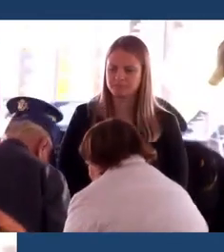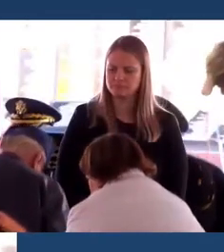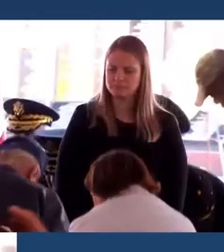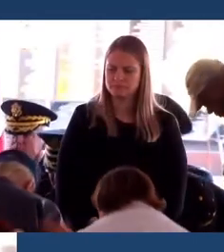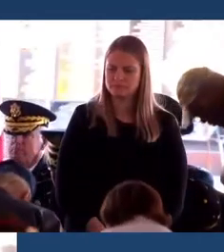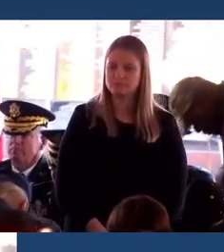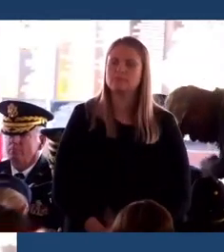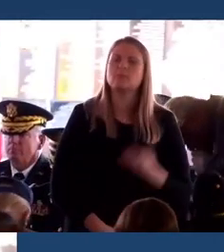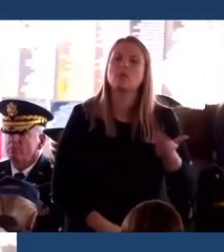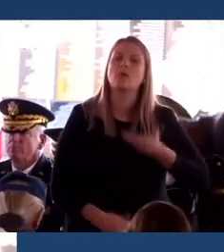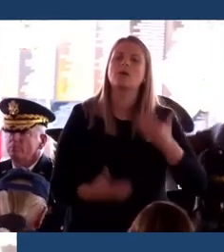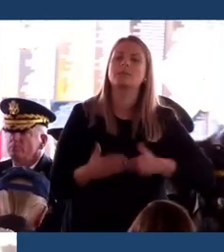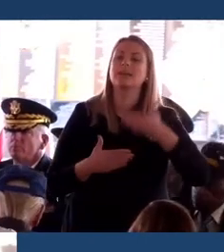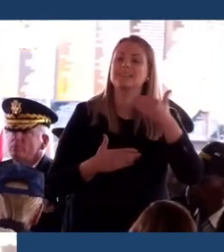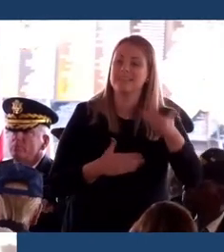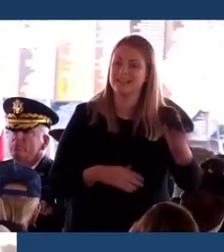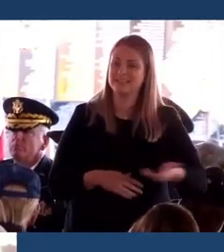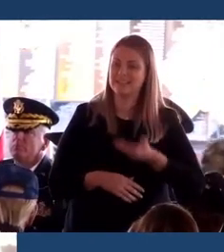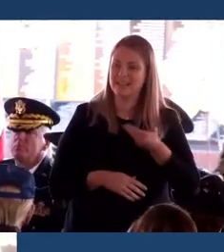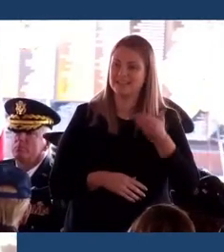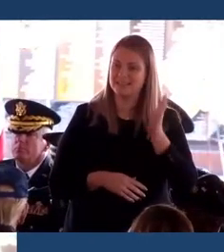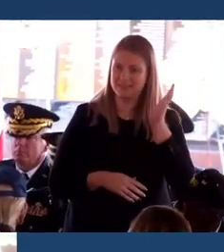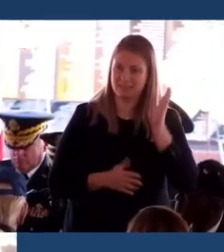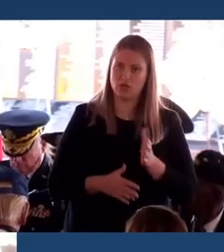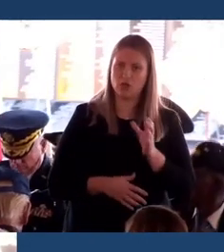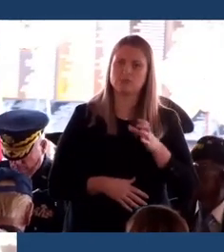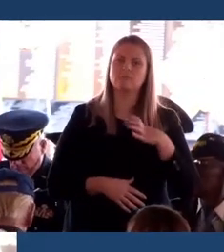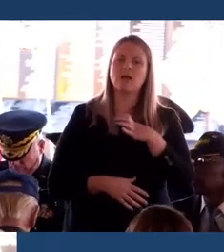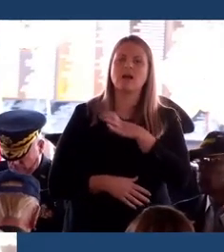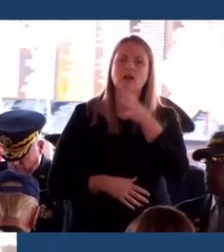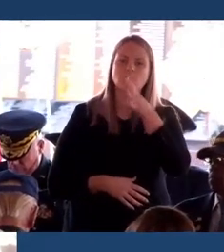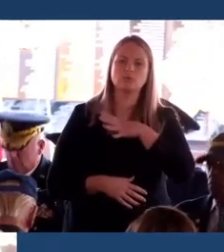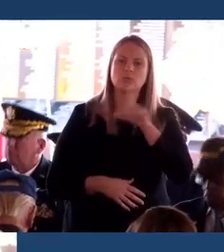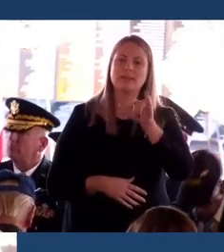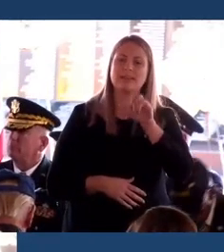Let's welcome our next guest speaker, Congresswoman Lisa Blunt